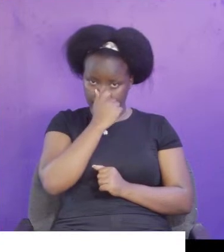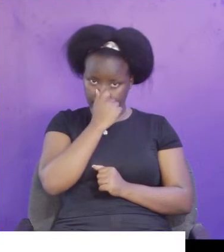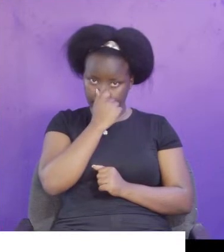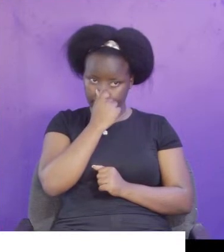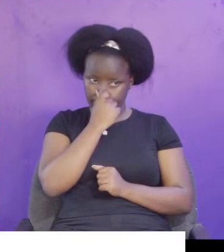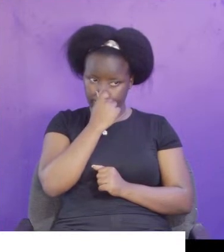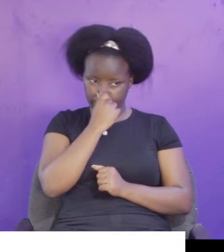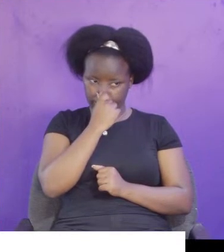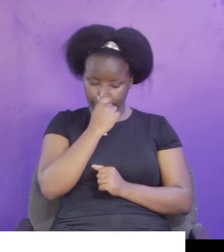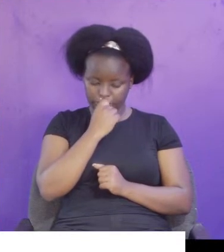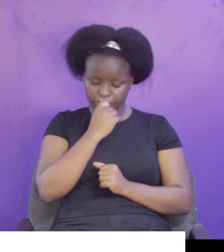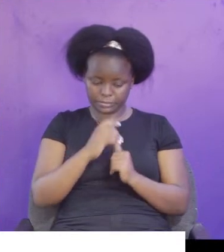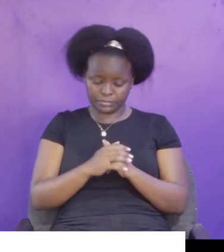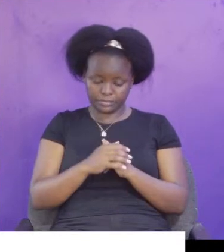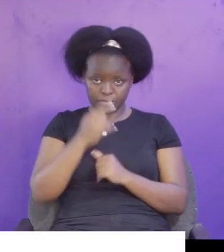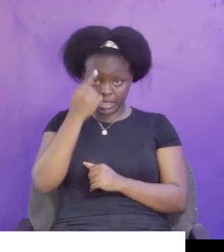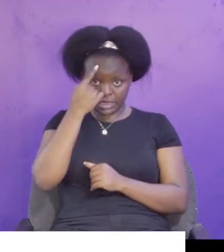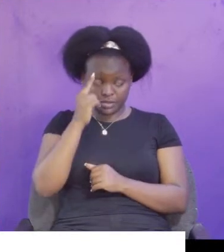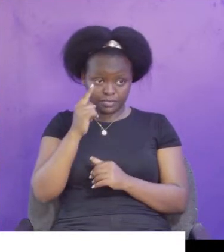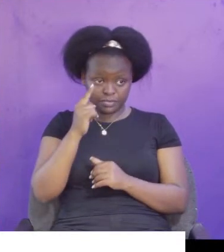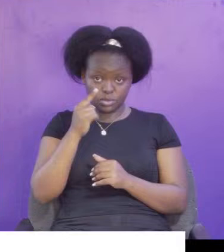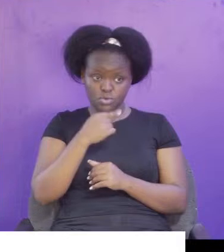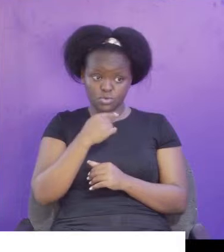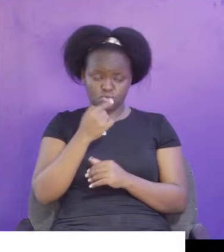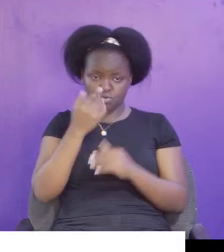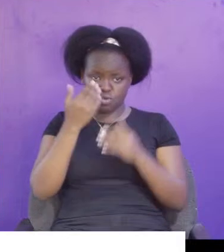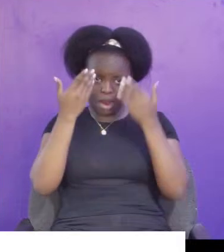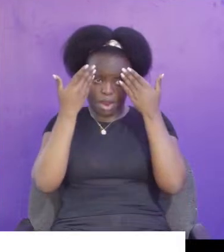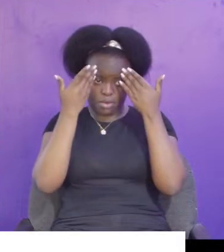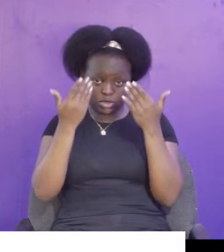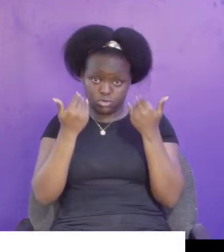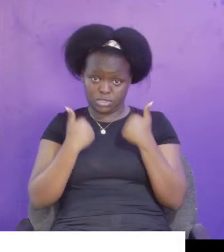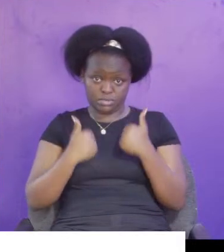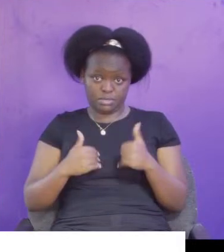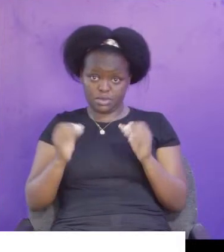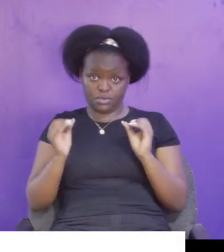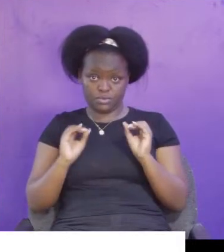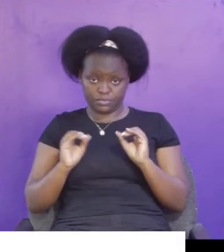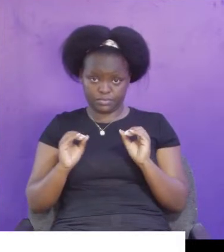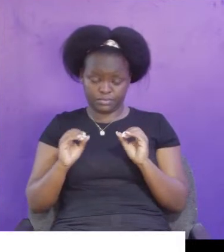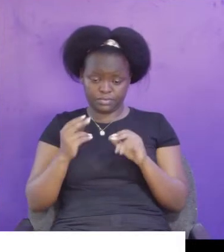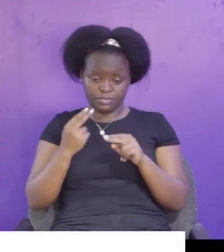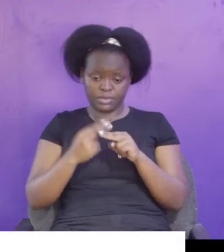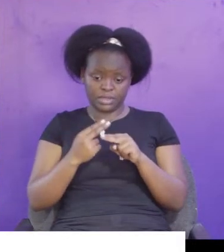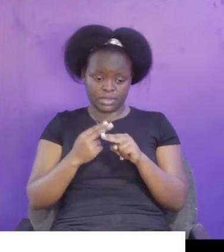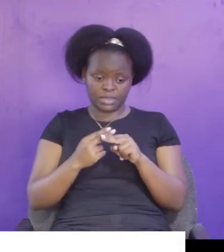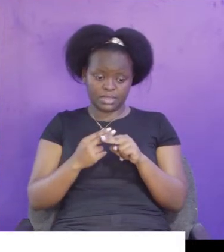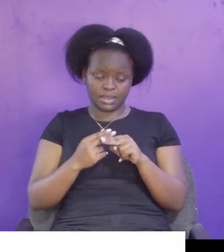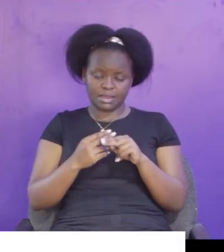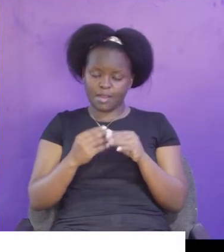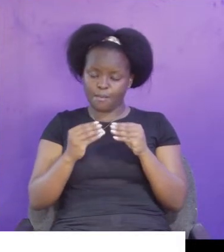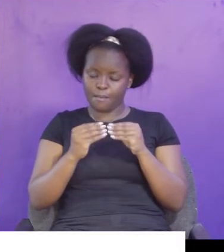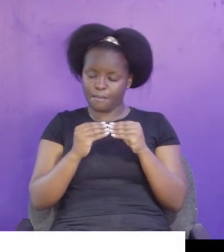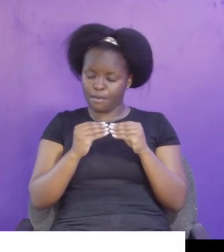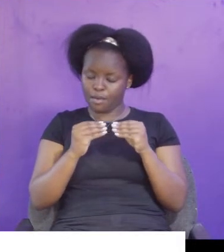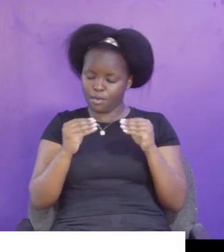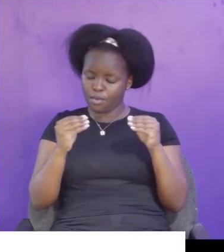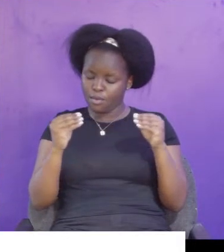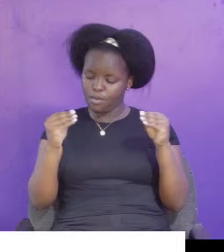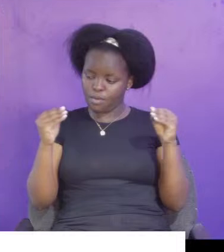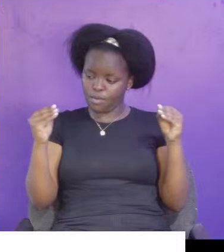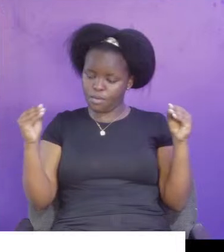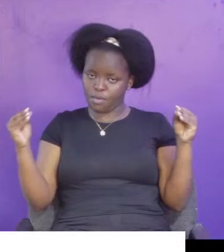For those who don't know me, I've got a very long name. They call